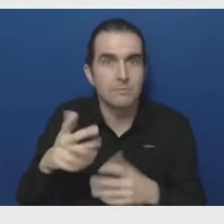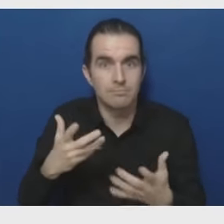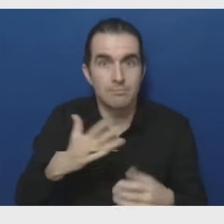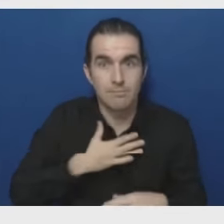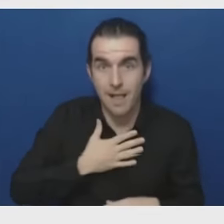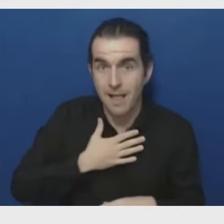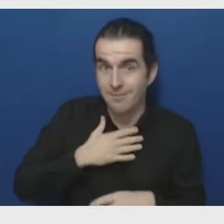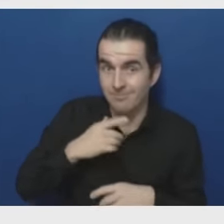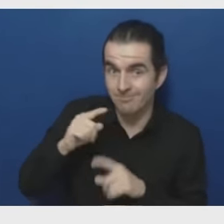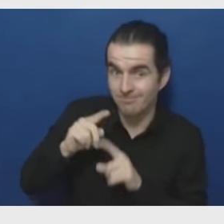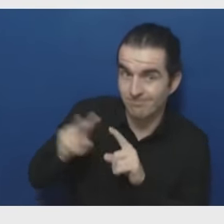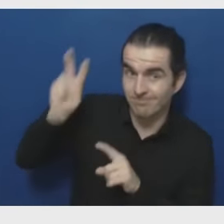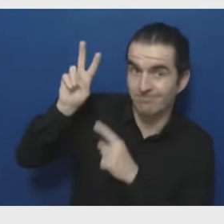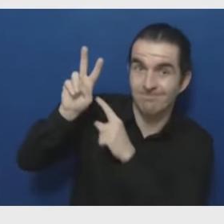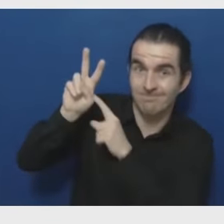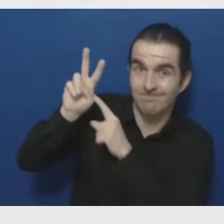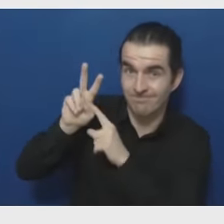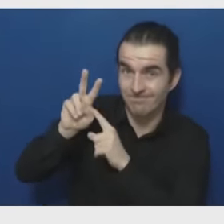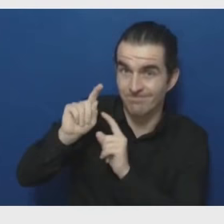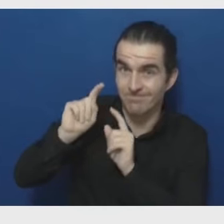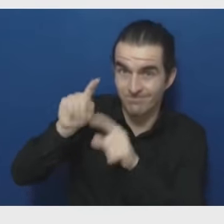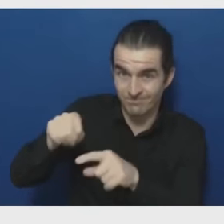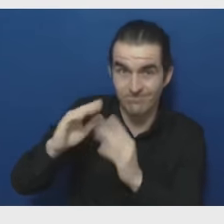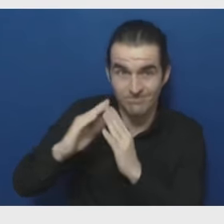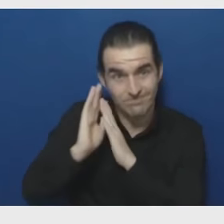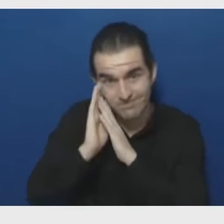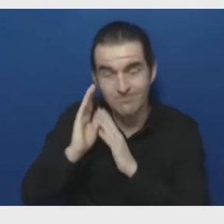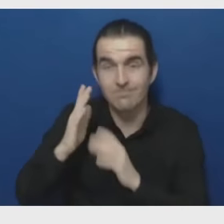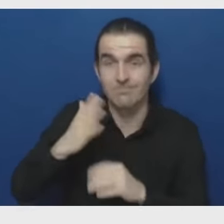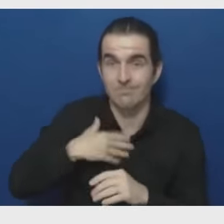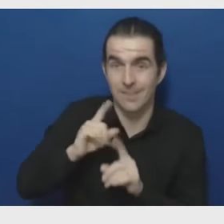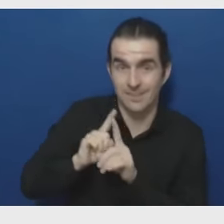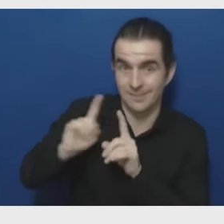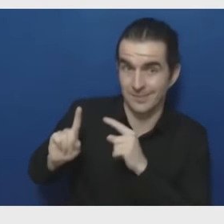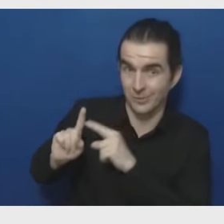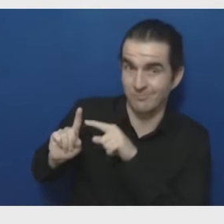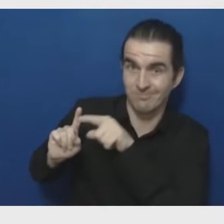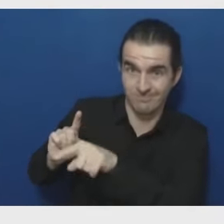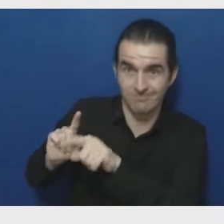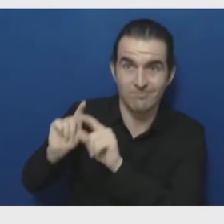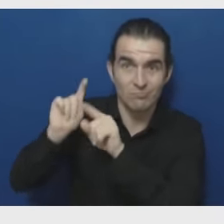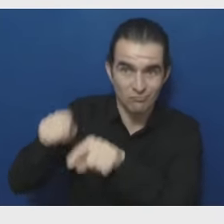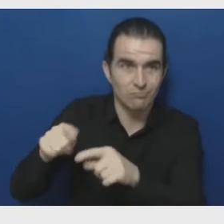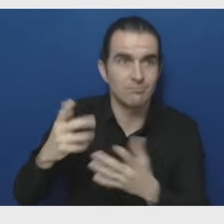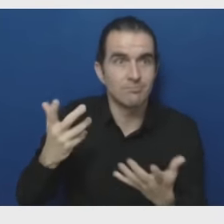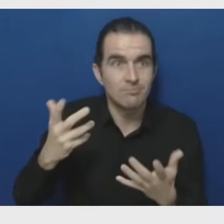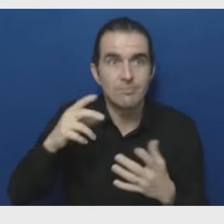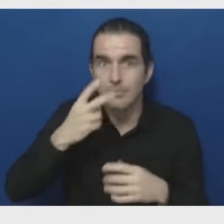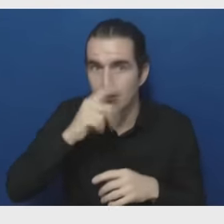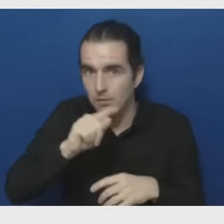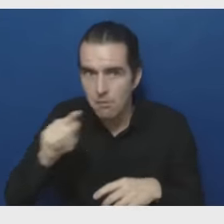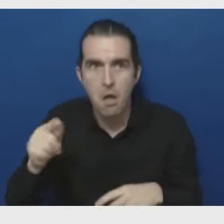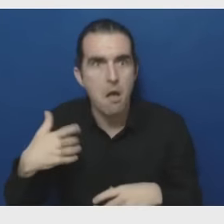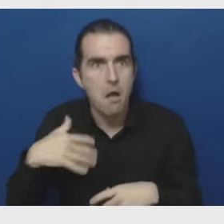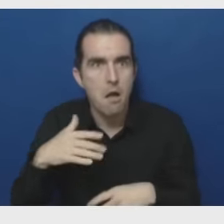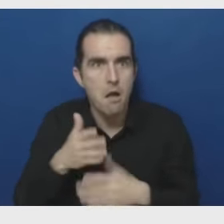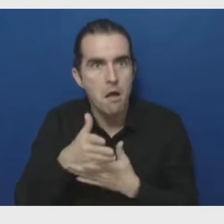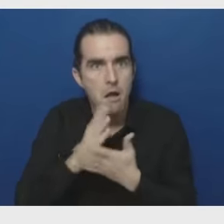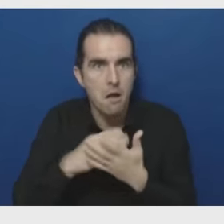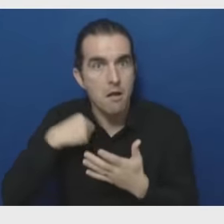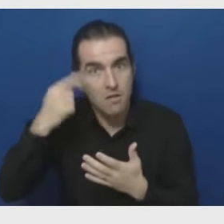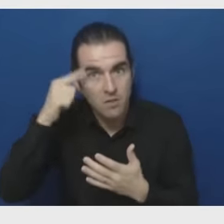people to take that and be a distraction and weaken what is human about us that can achieve the climate agenda and much